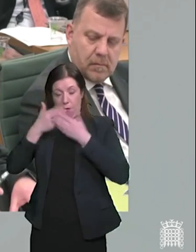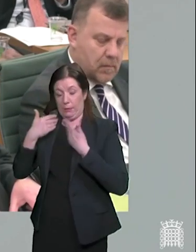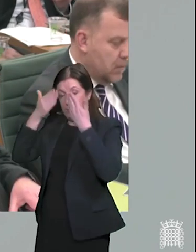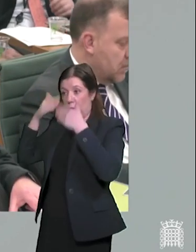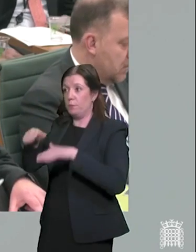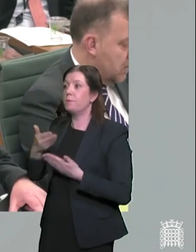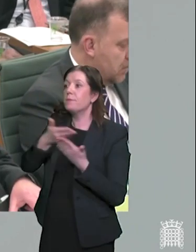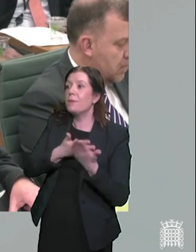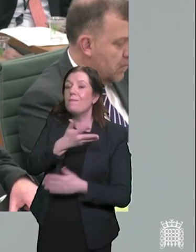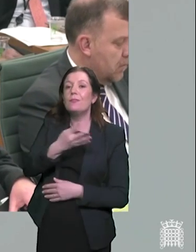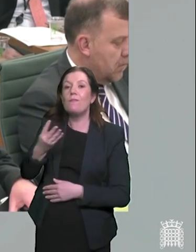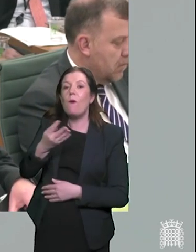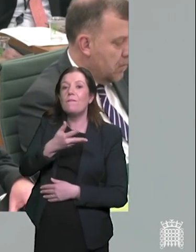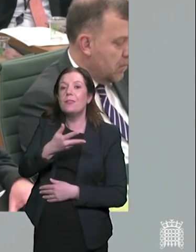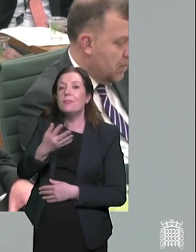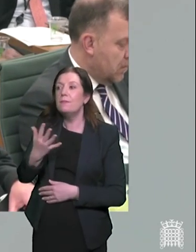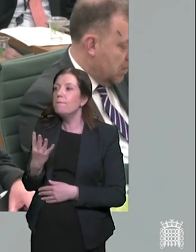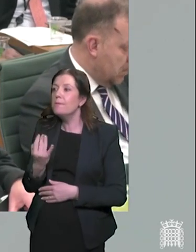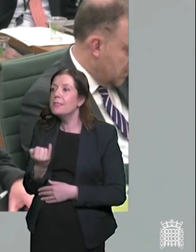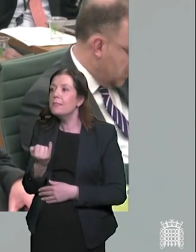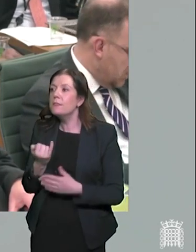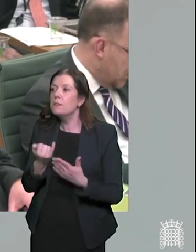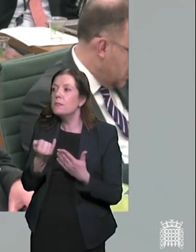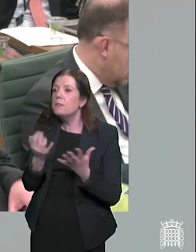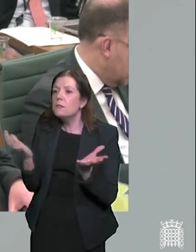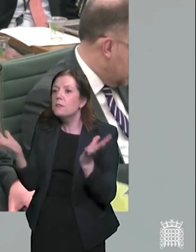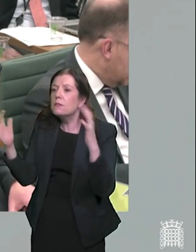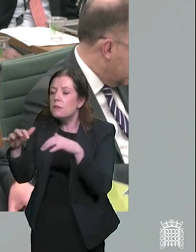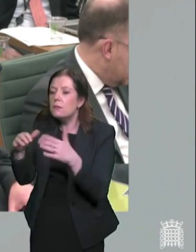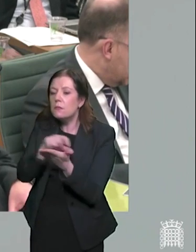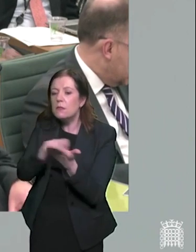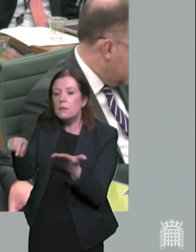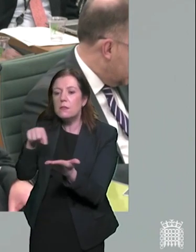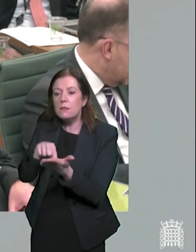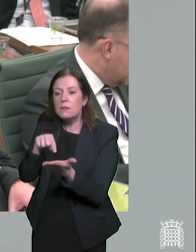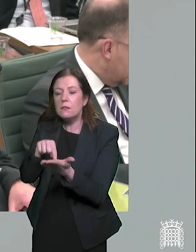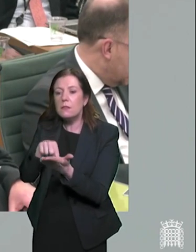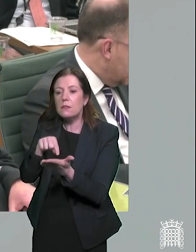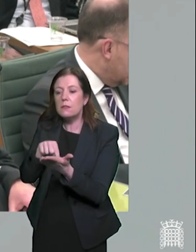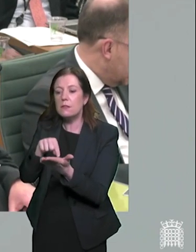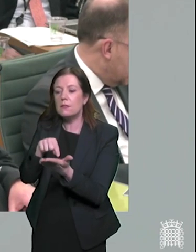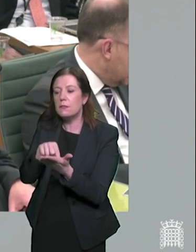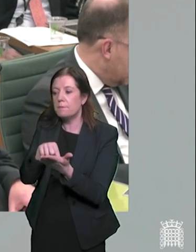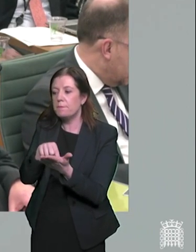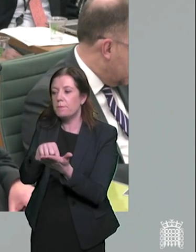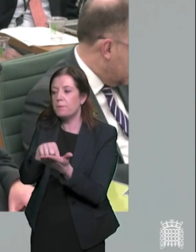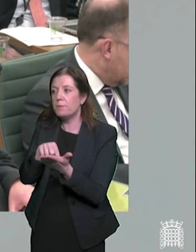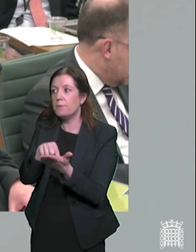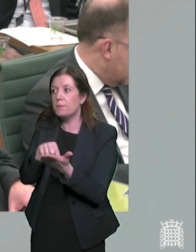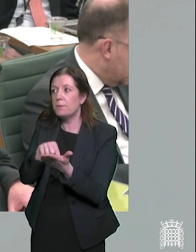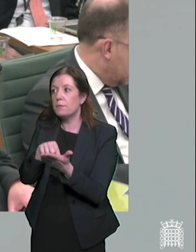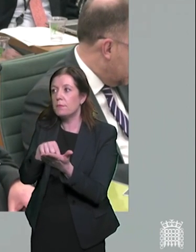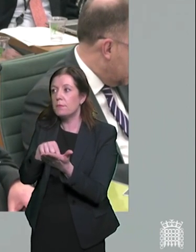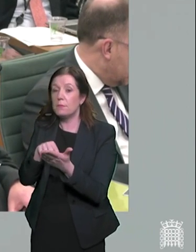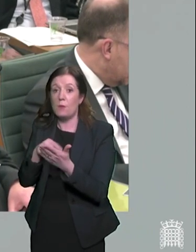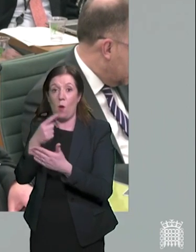pages 54 or 56 of your evidence bundle, you will see that this gathering was described in evidence we've received as beyond desk